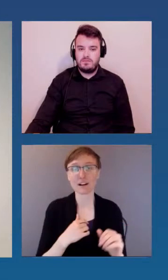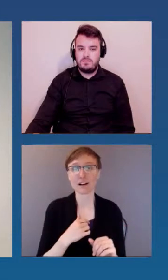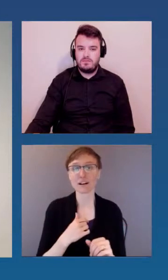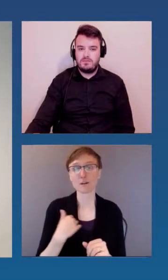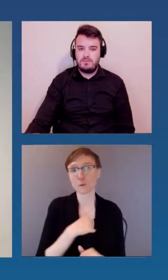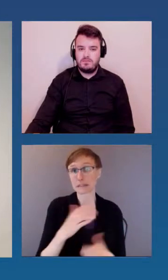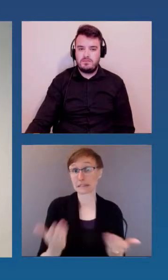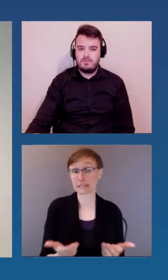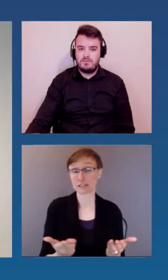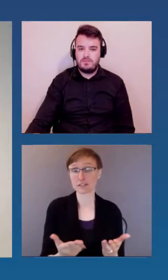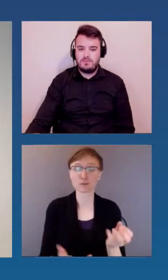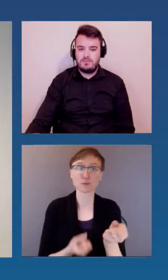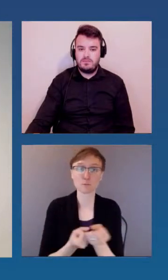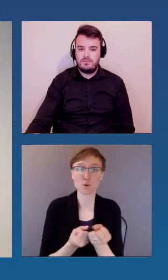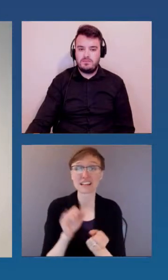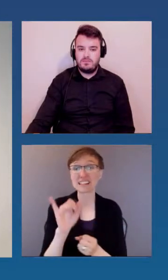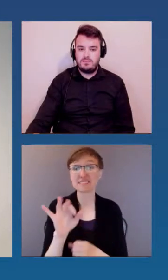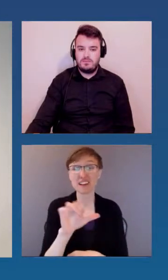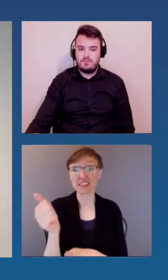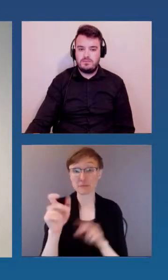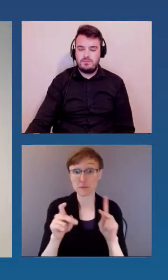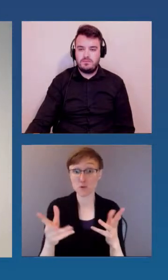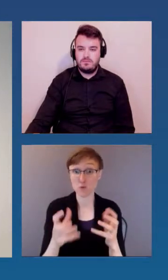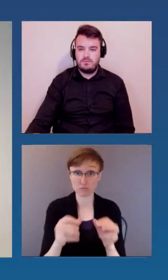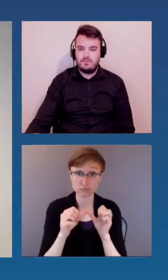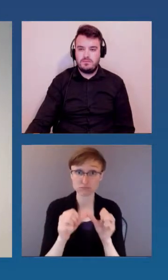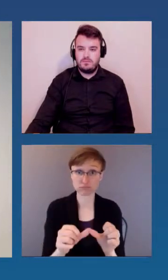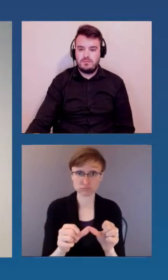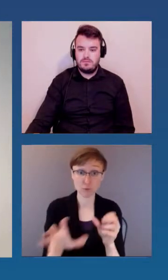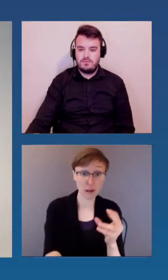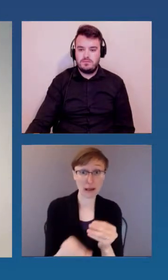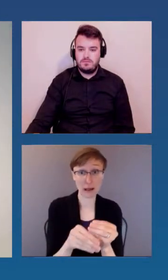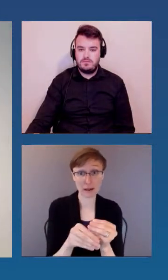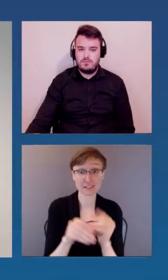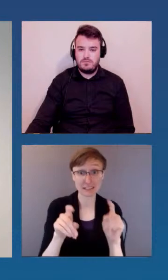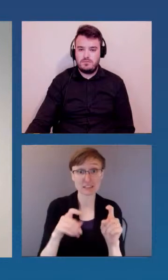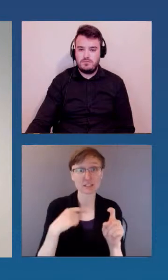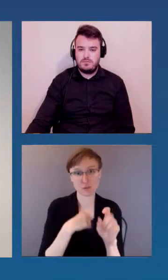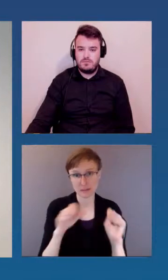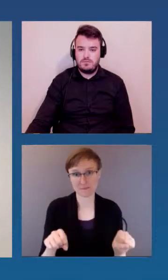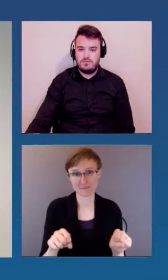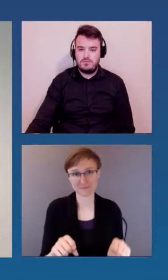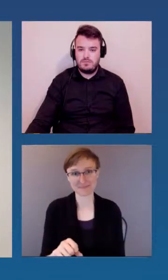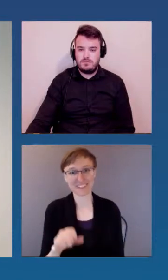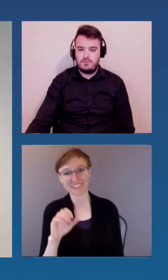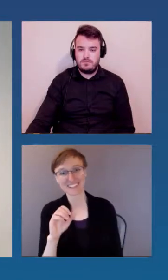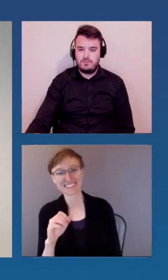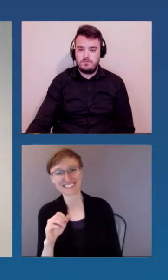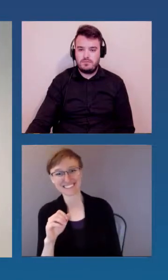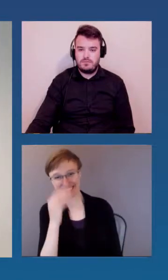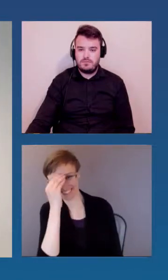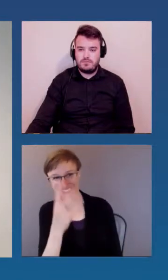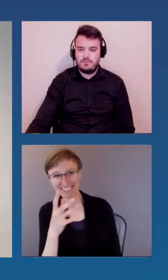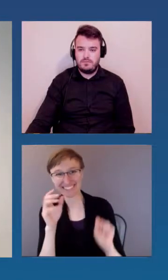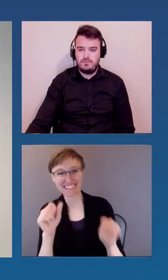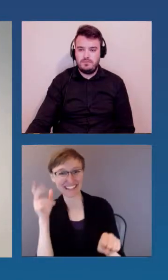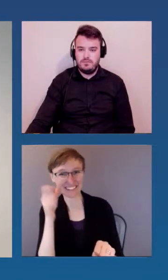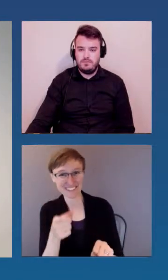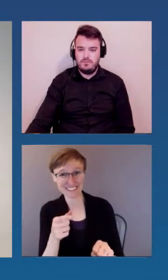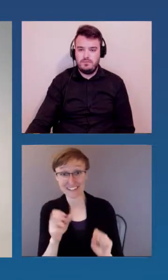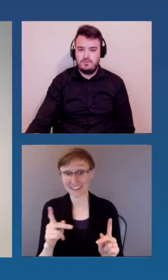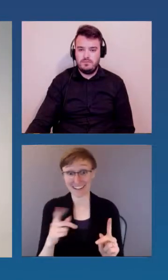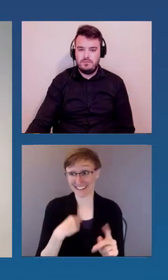current assessment centers, and they're planning to expand. I think we're seeing the first mobile option open